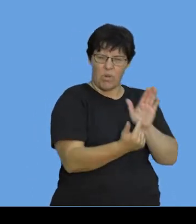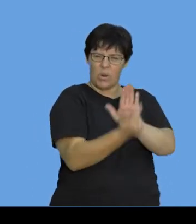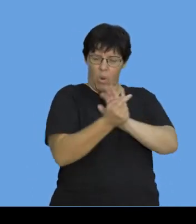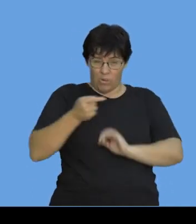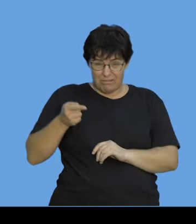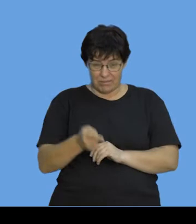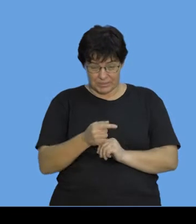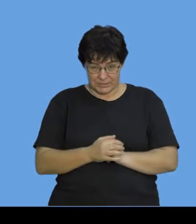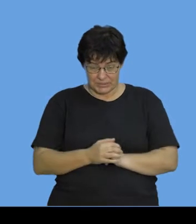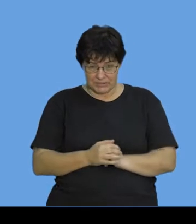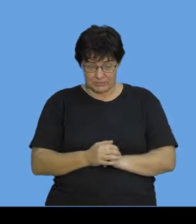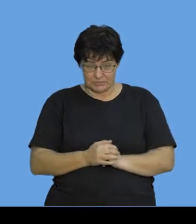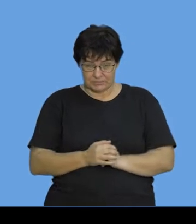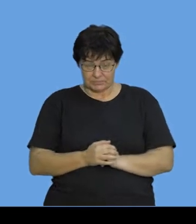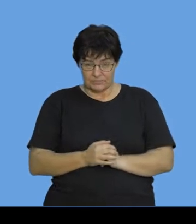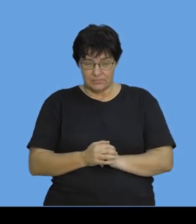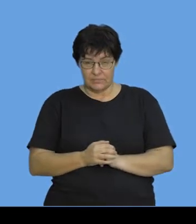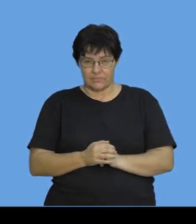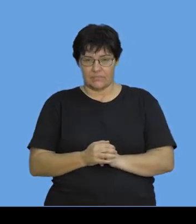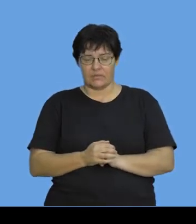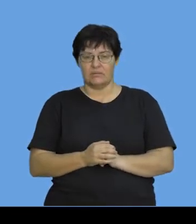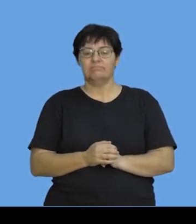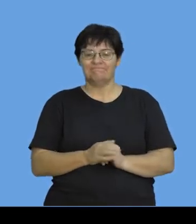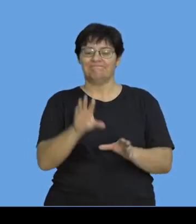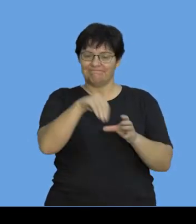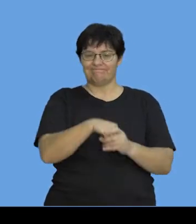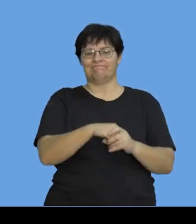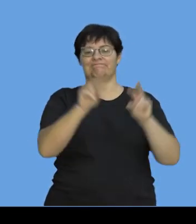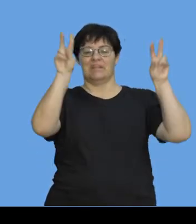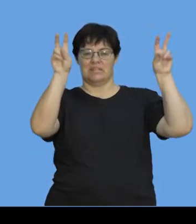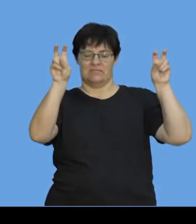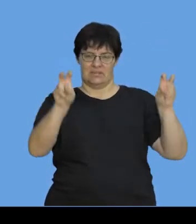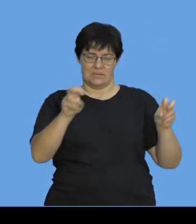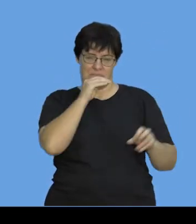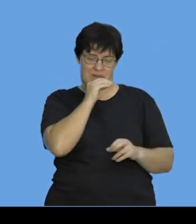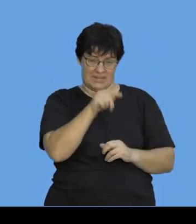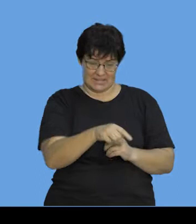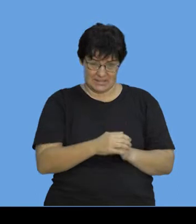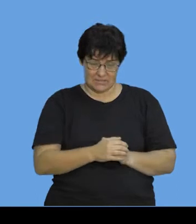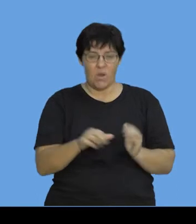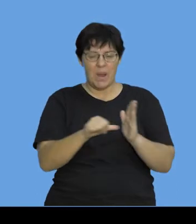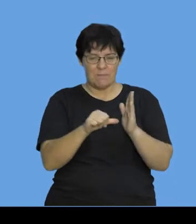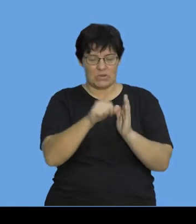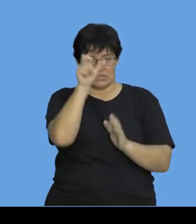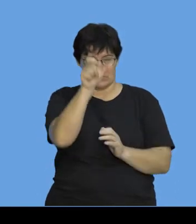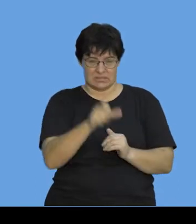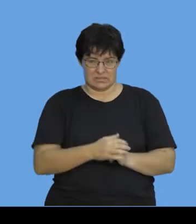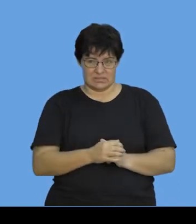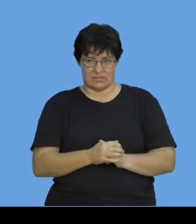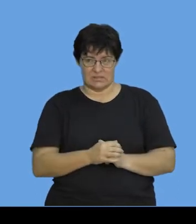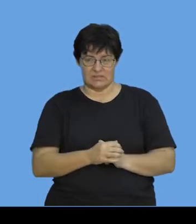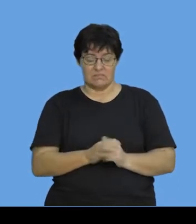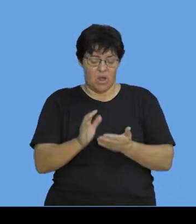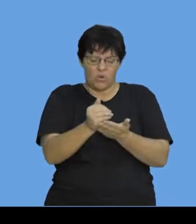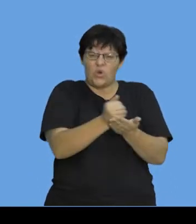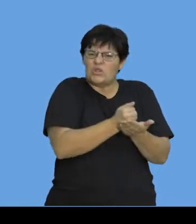laws are actually part of the definitions that we listed in terms of the key terms, right? If anything is conserved, what does that tell